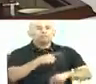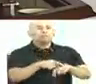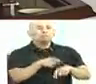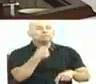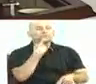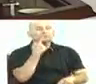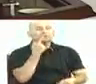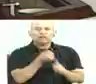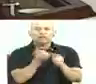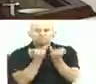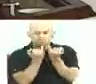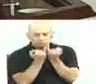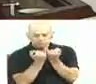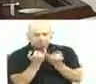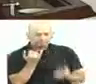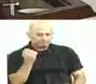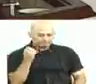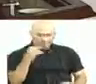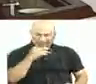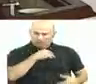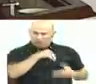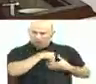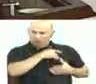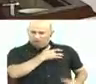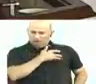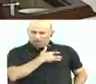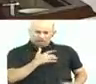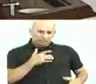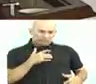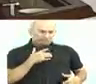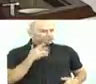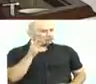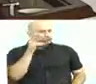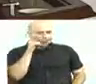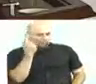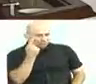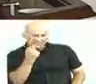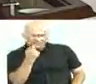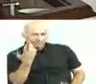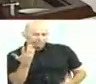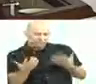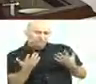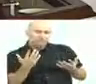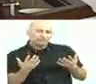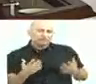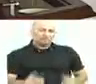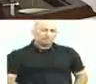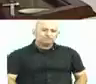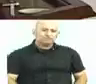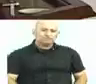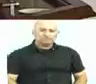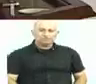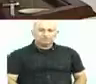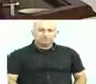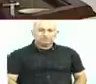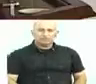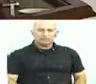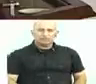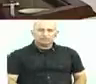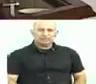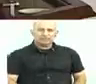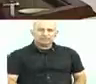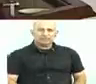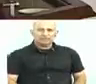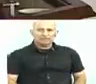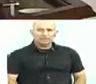said in your heart, or you heard somebody else say it, I pay the cost to be